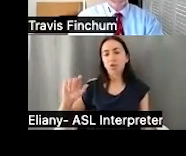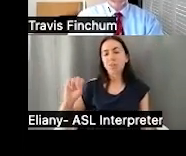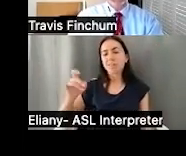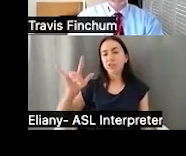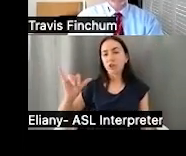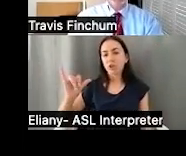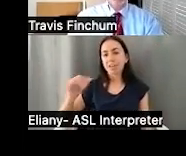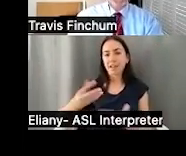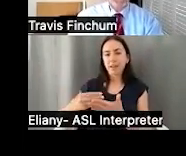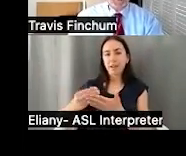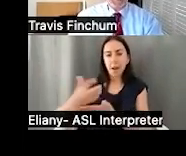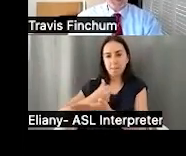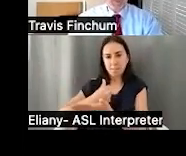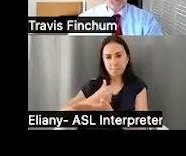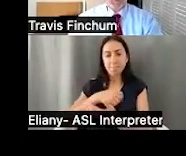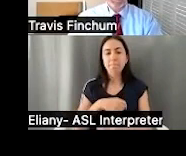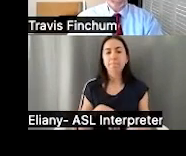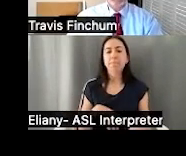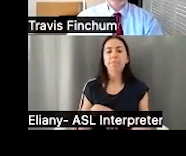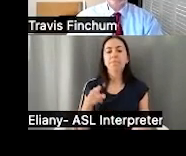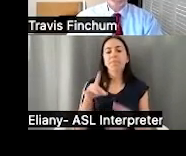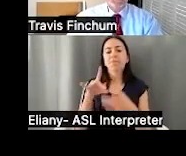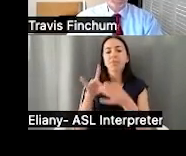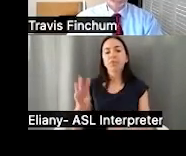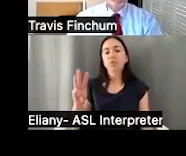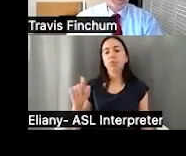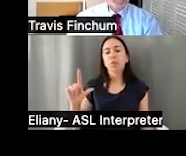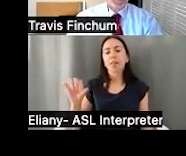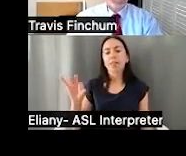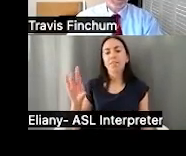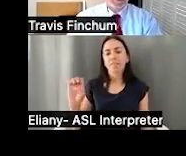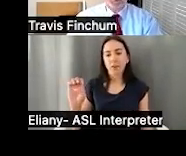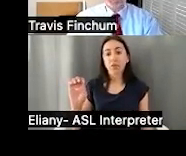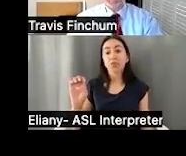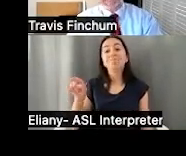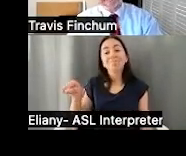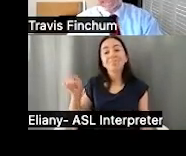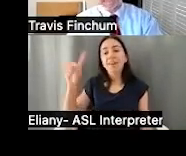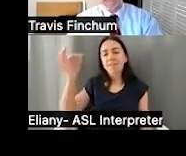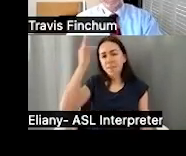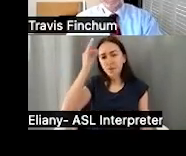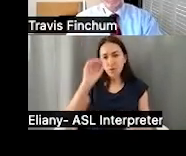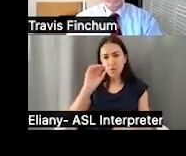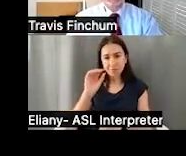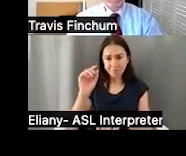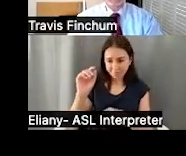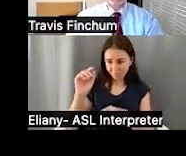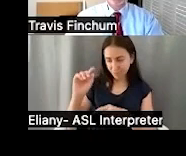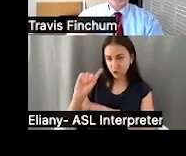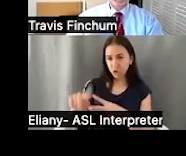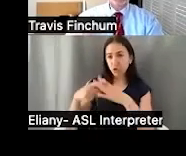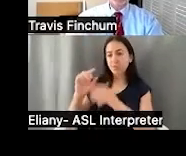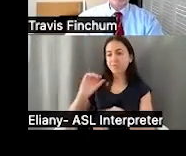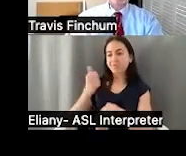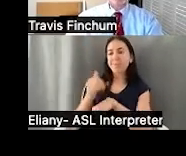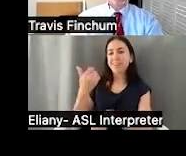Income. This is a welfare-based program. This is the program that the federal government started back in the 70s that said,